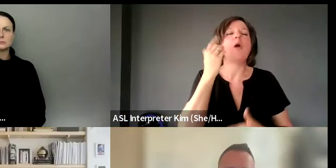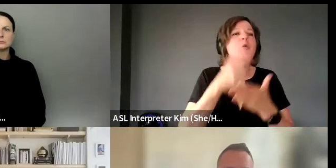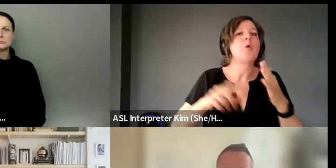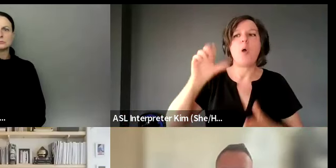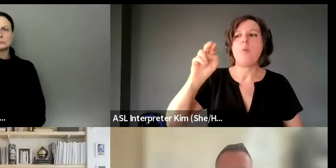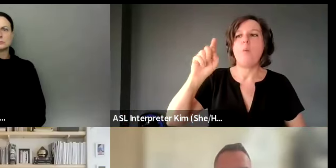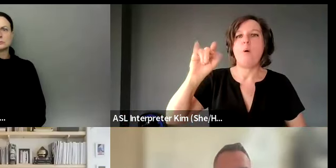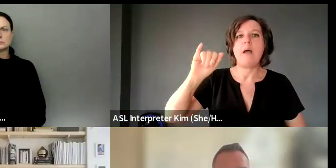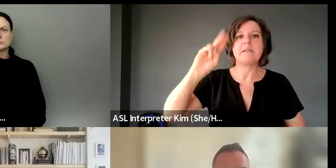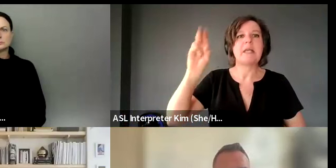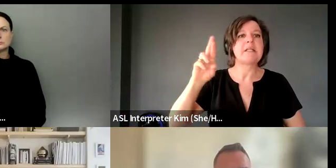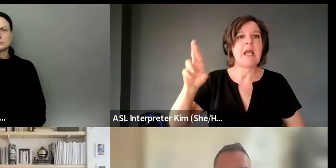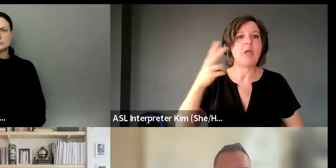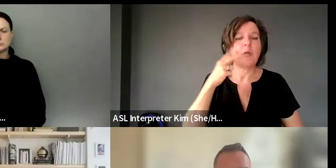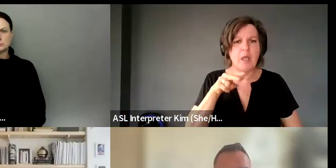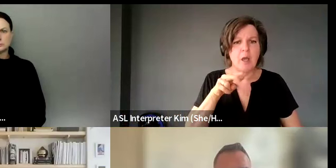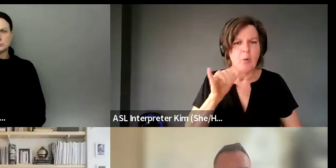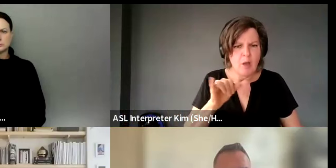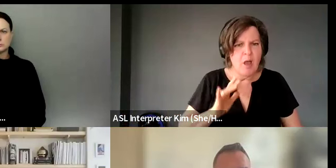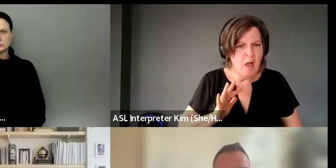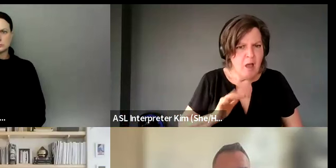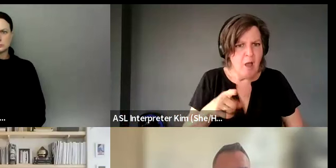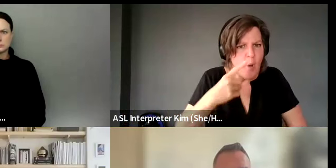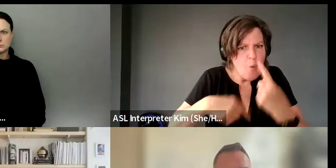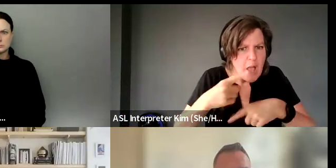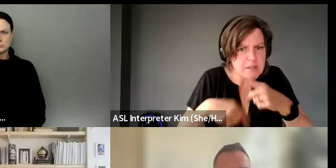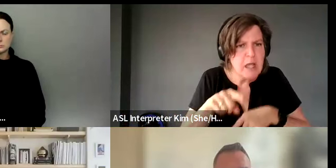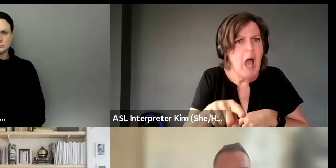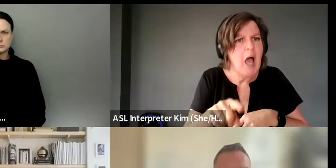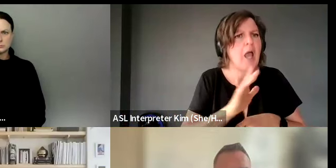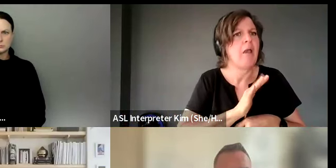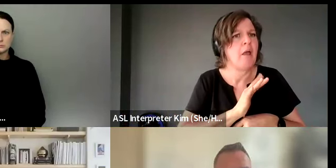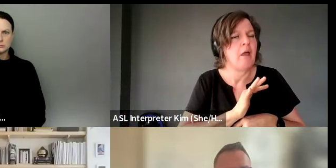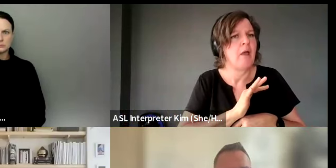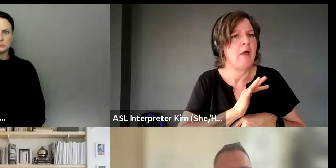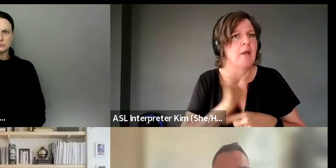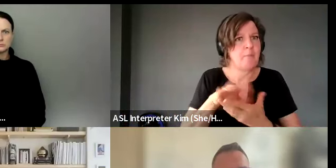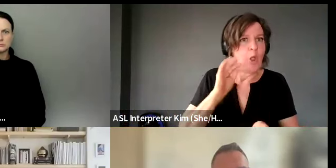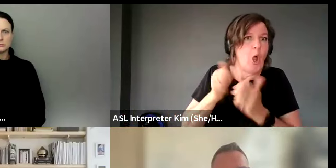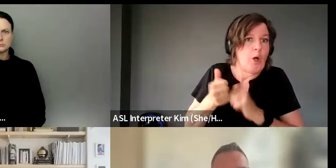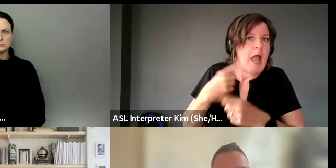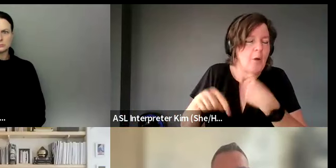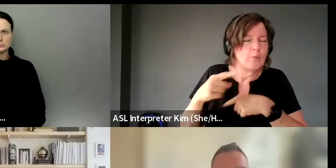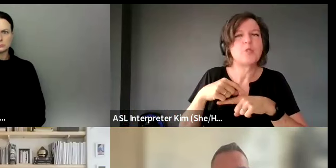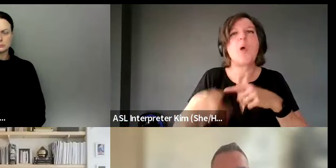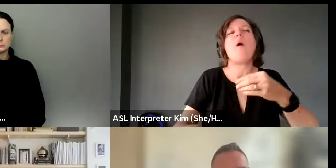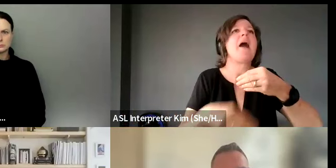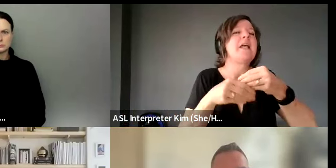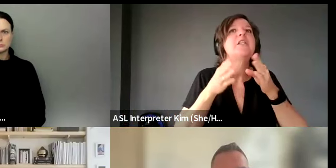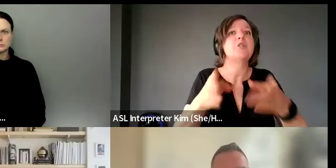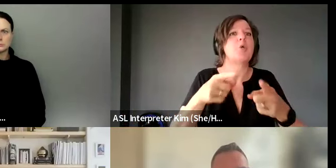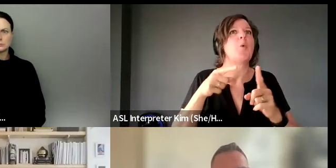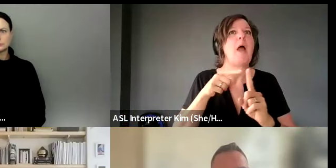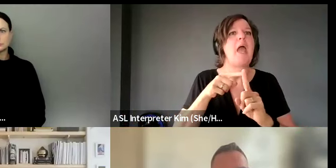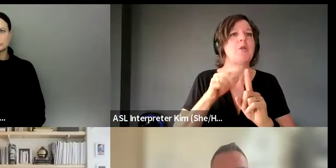look at that. There's a video about, you know, maybe they even learn how to sign containers. I don't know. So it's an additional kind of way